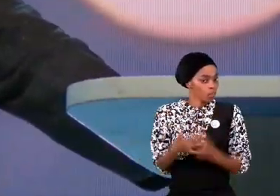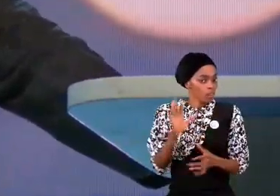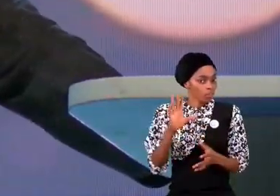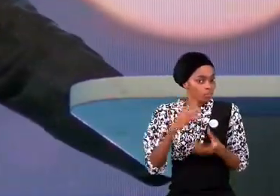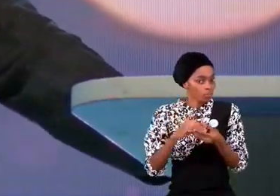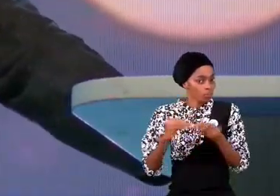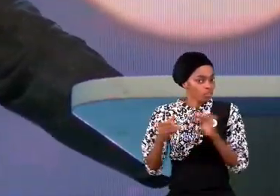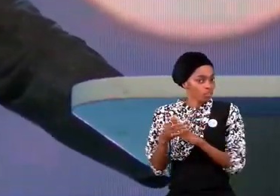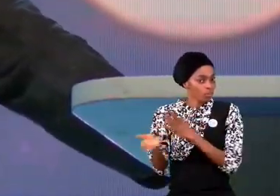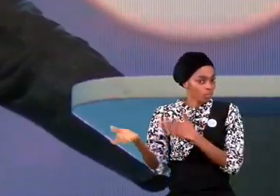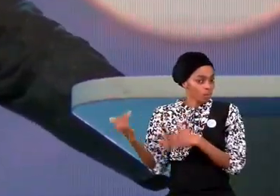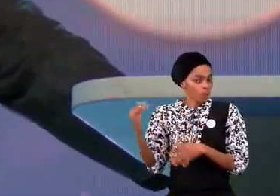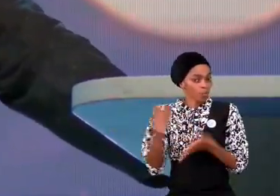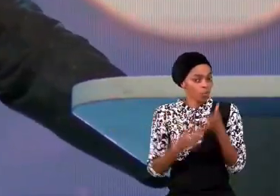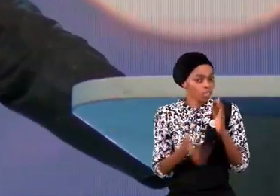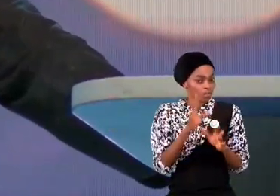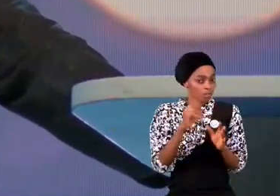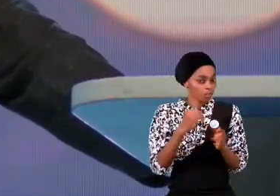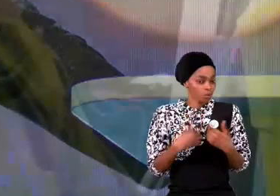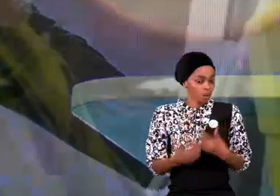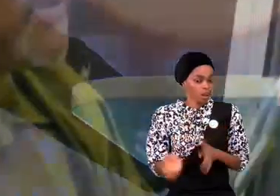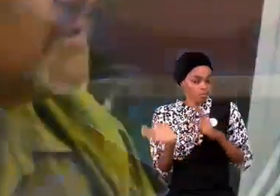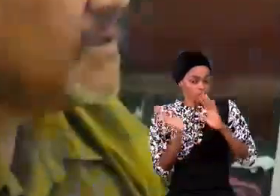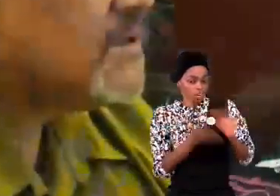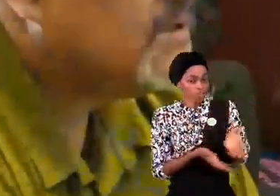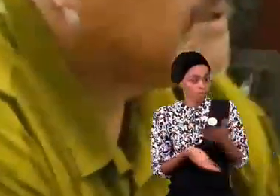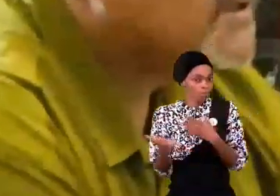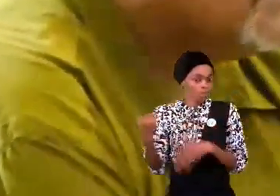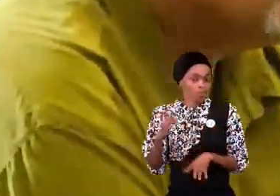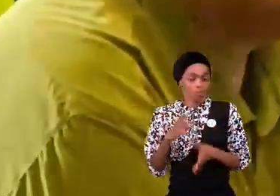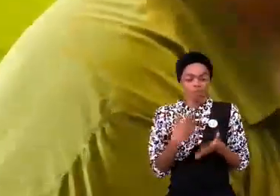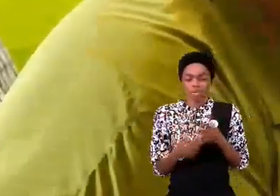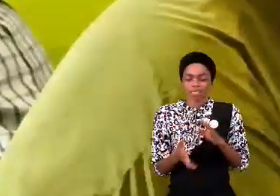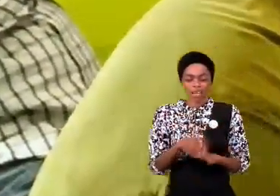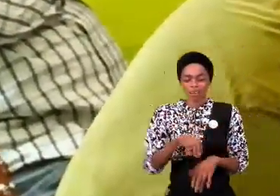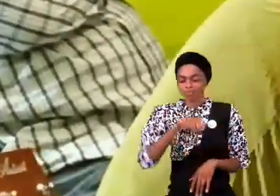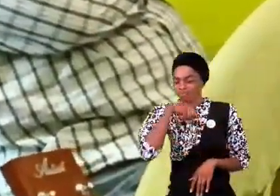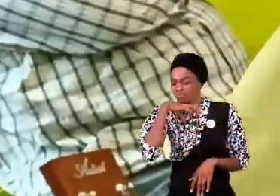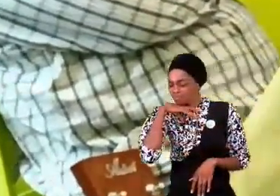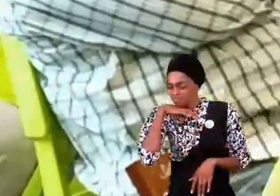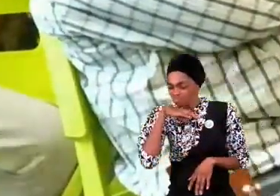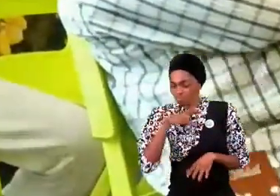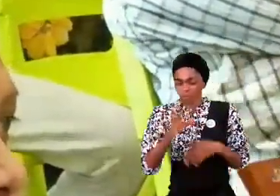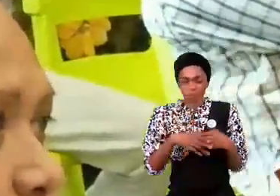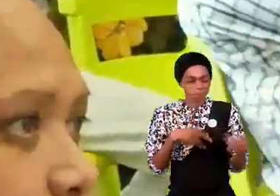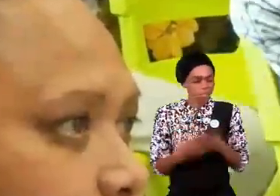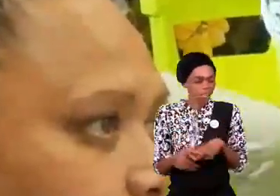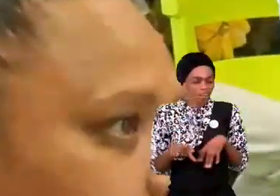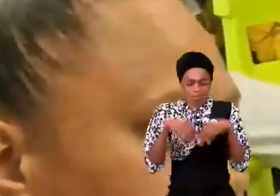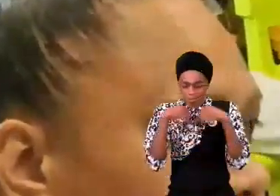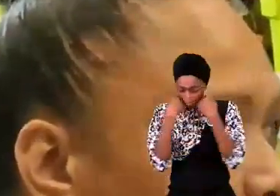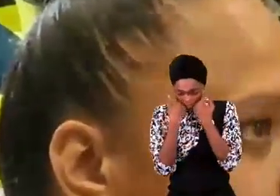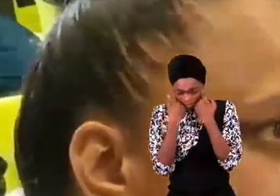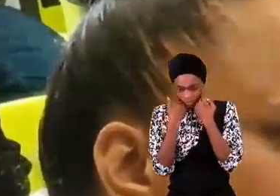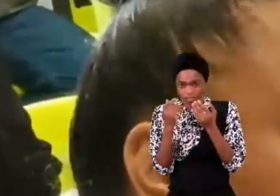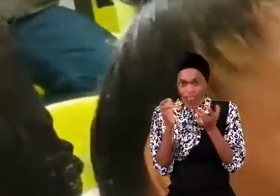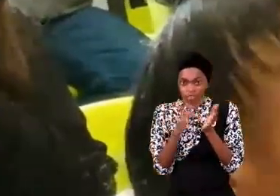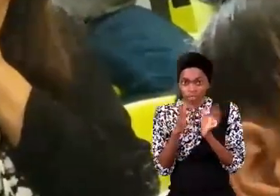however defiled, however shameful, he'll get you out of that shame. He'll bring you to glory.